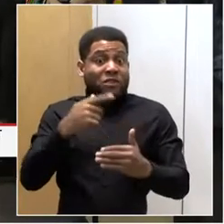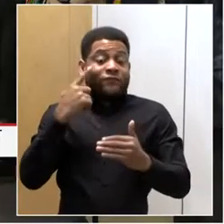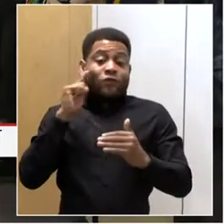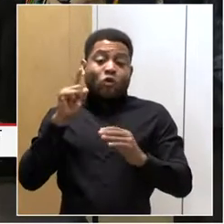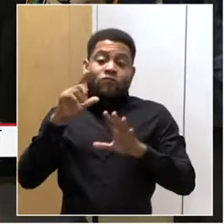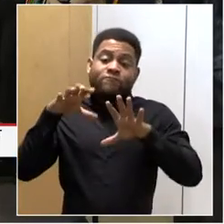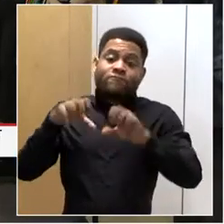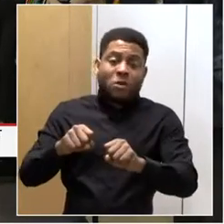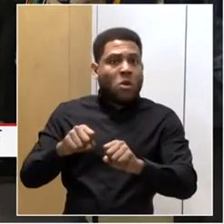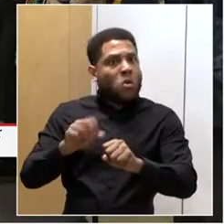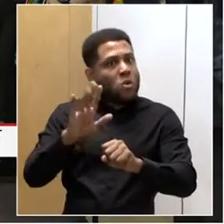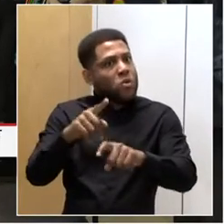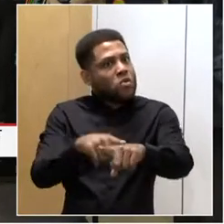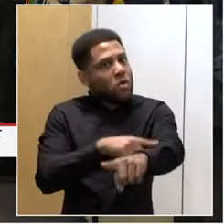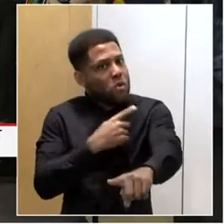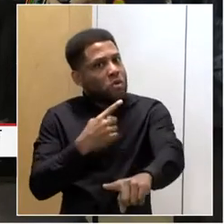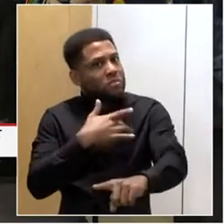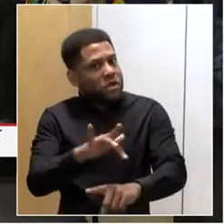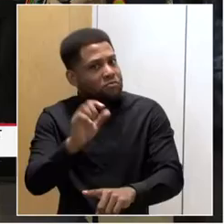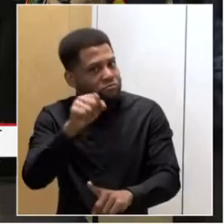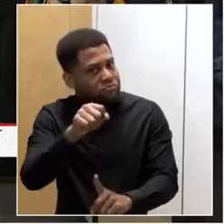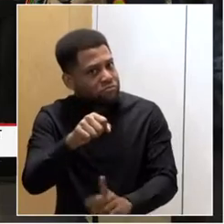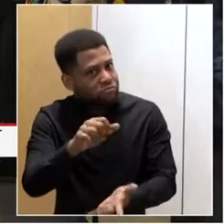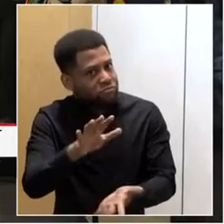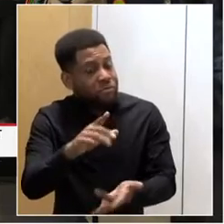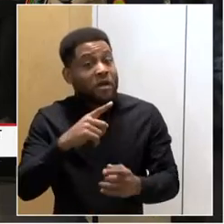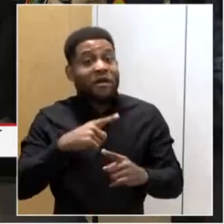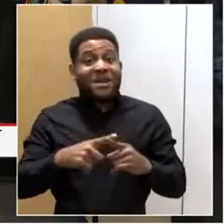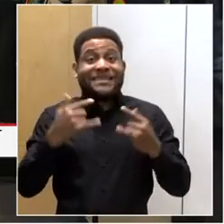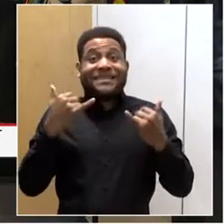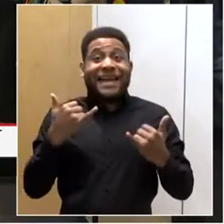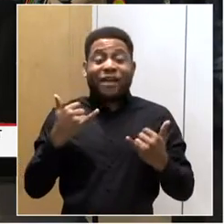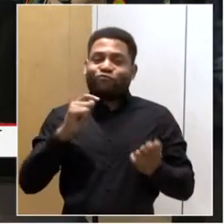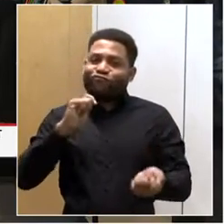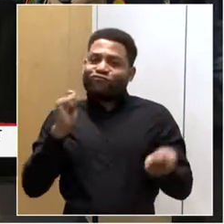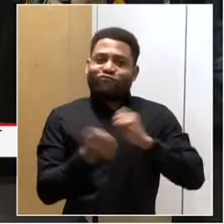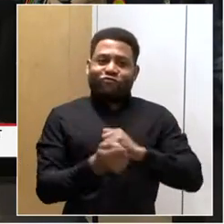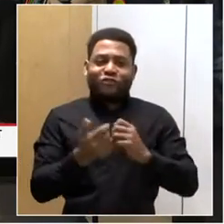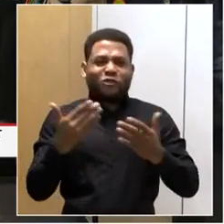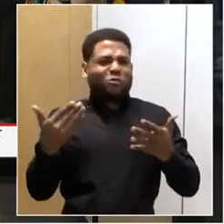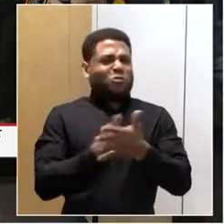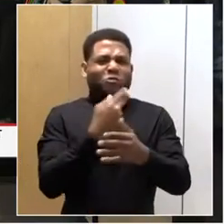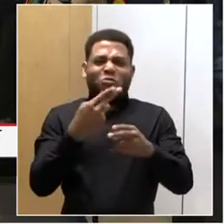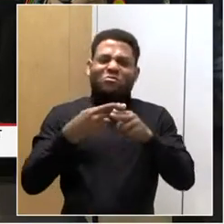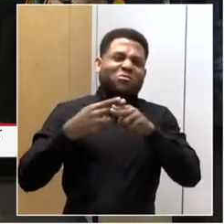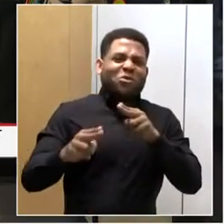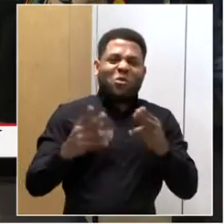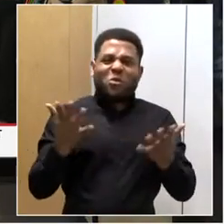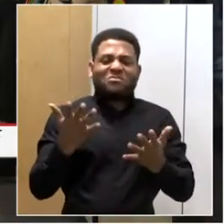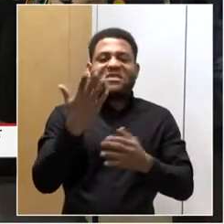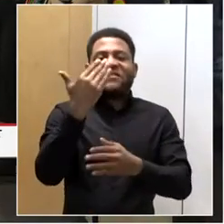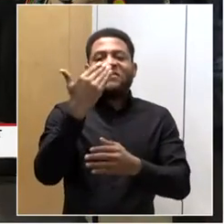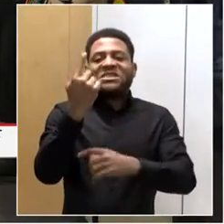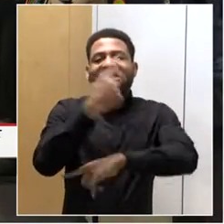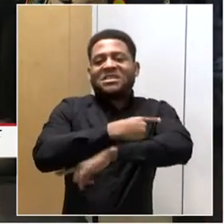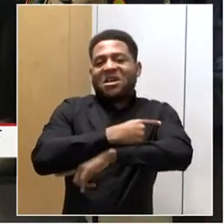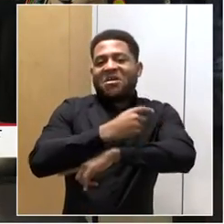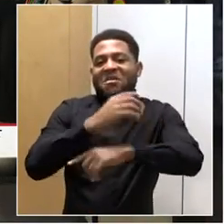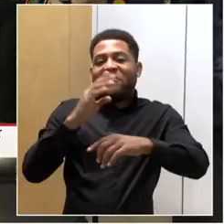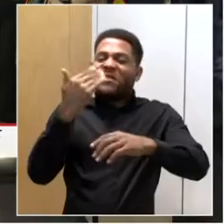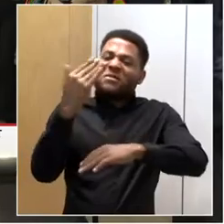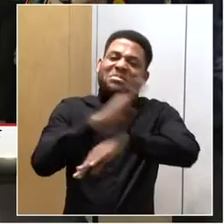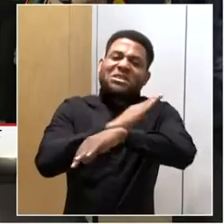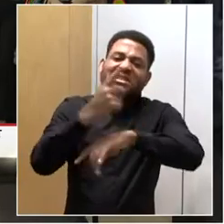initial time frame will be complete in 15 days or less, emphasis on less. So I want